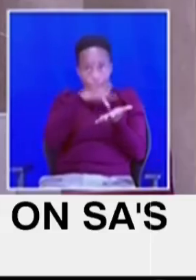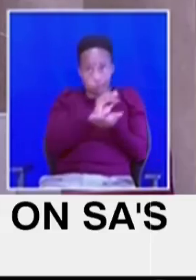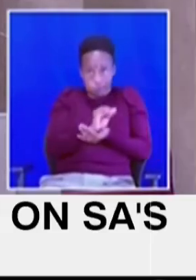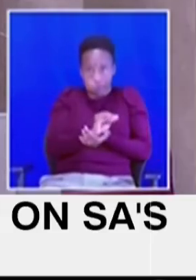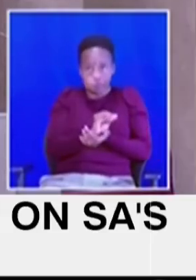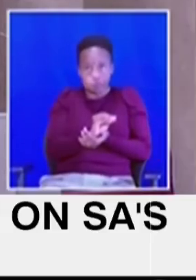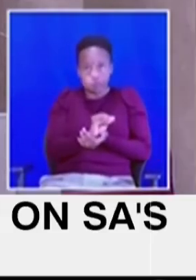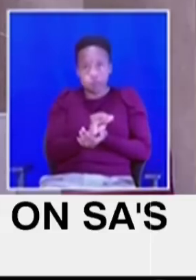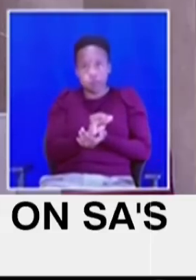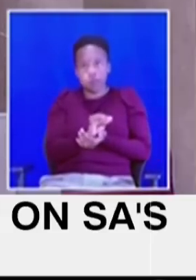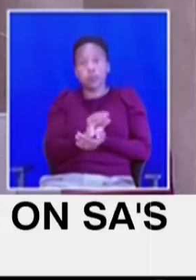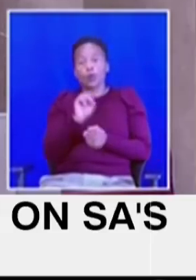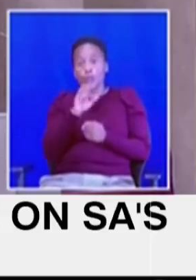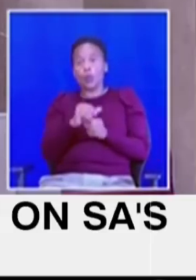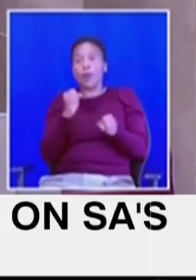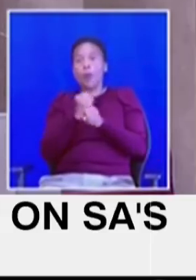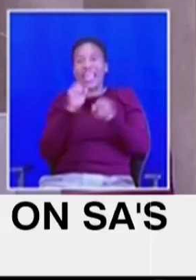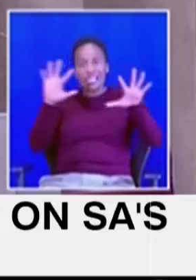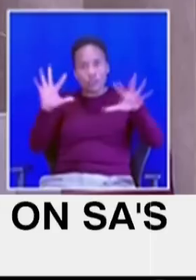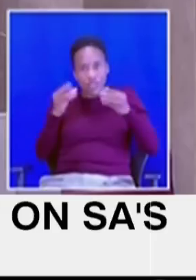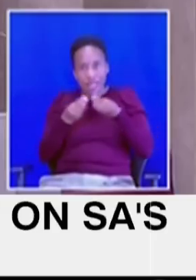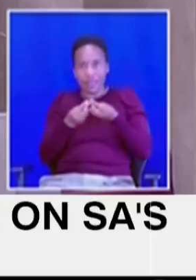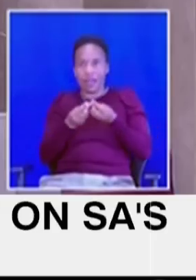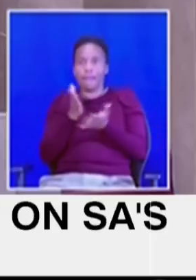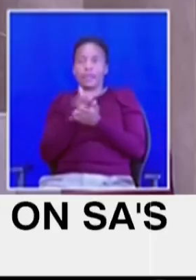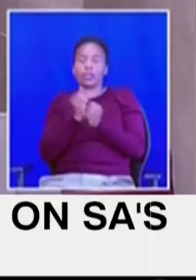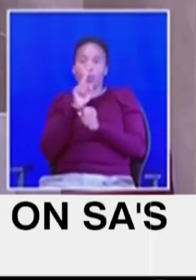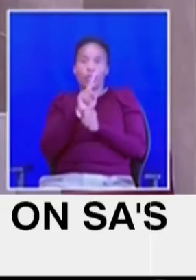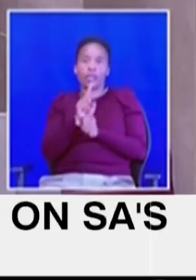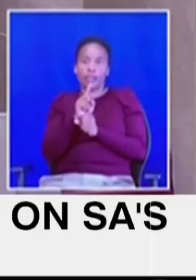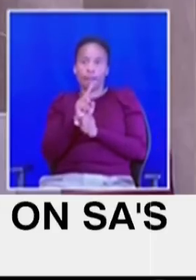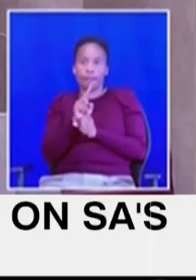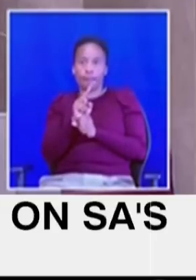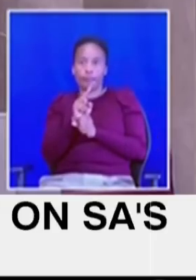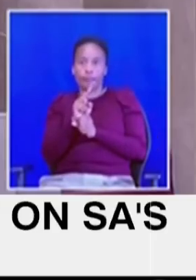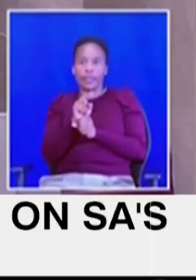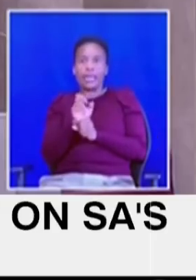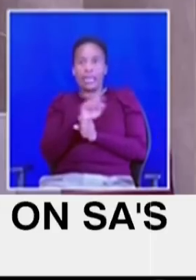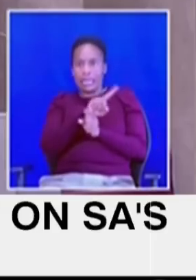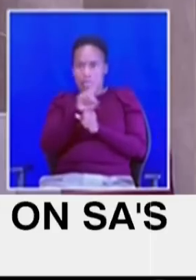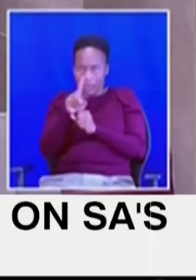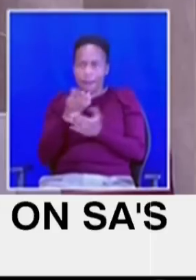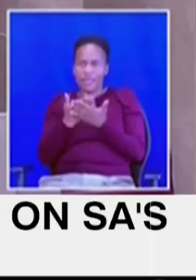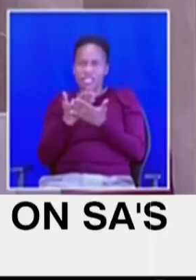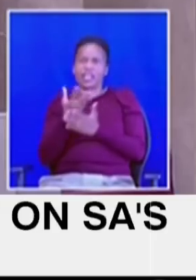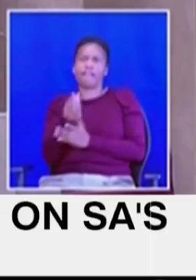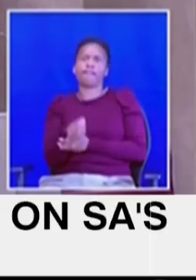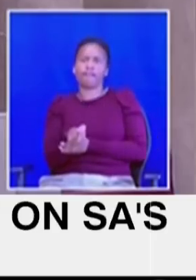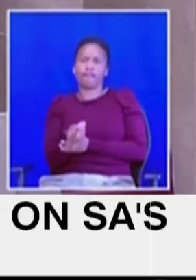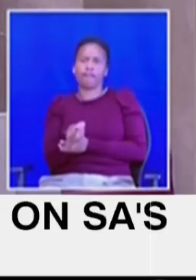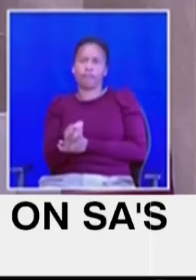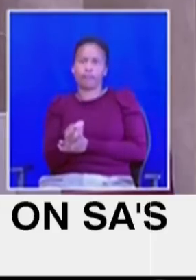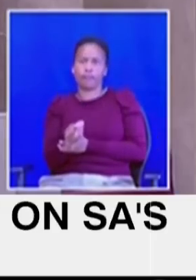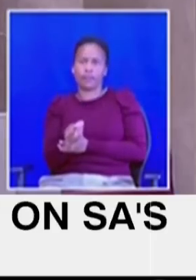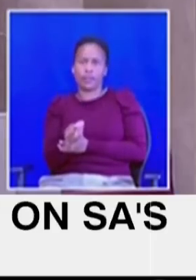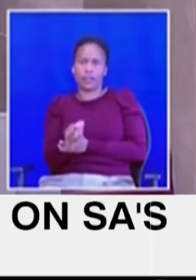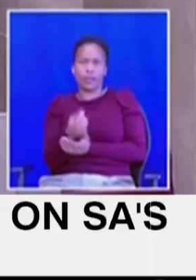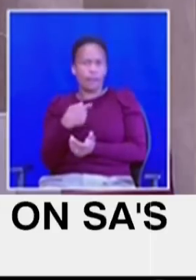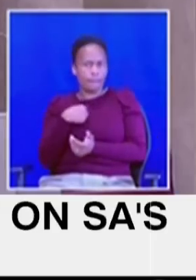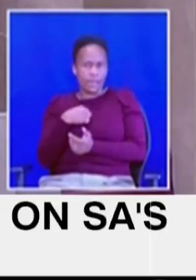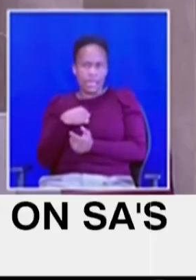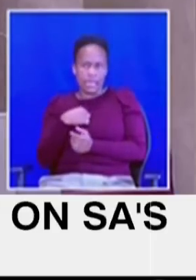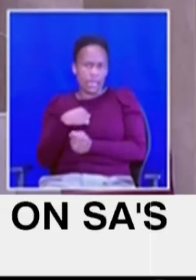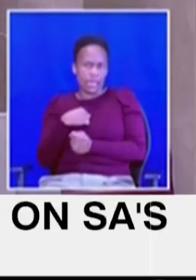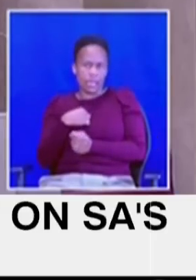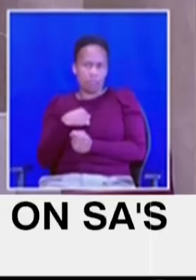So they are working together to ensure that they have this capacity. I have not been alerted to the fact that